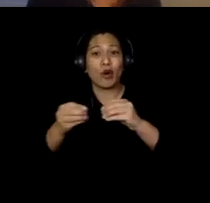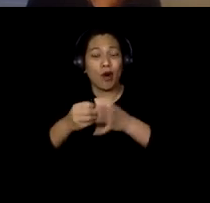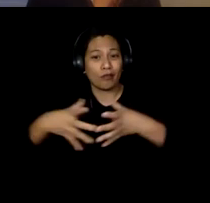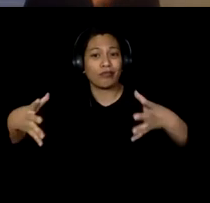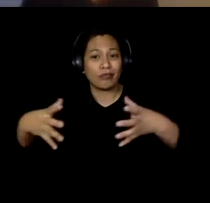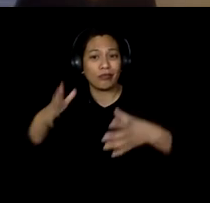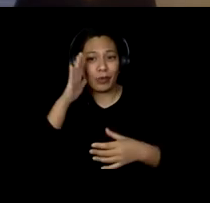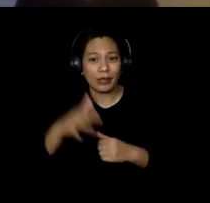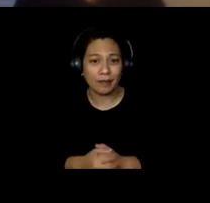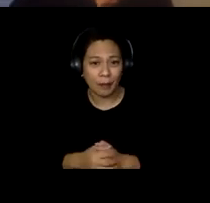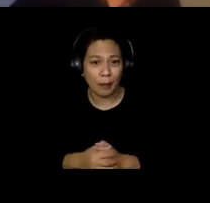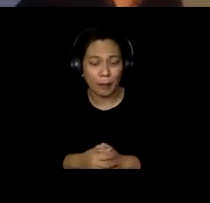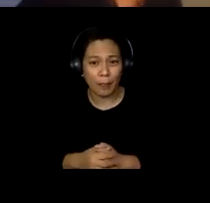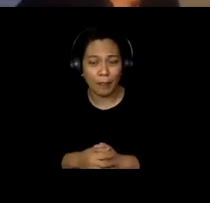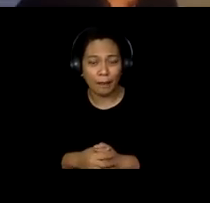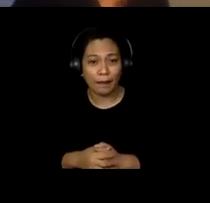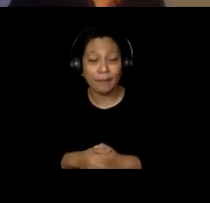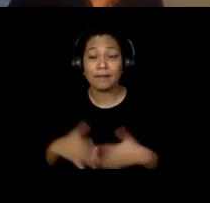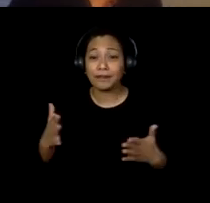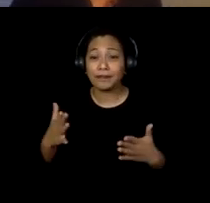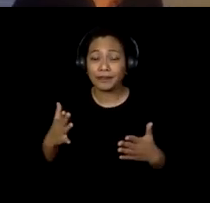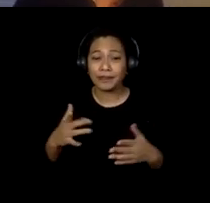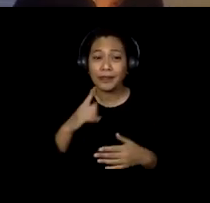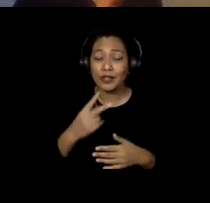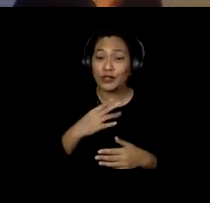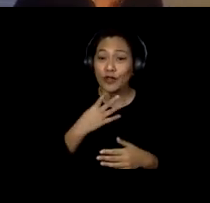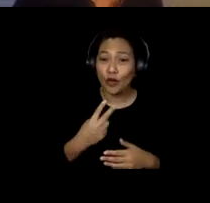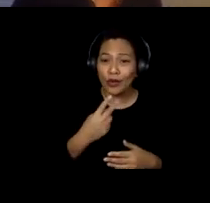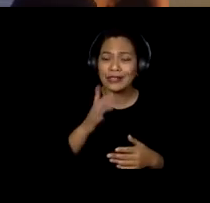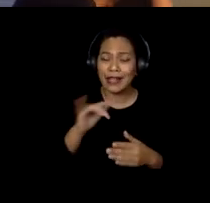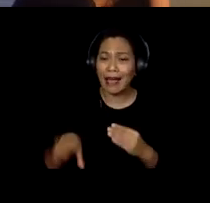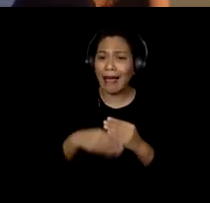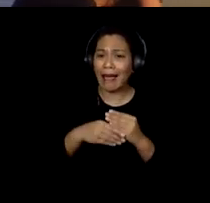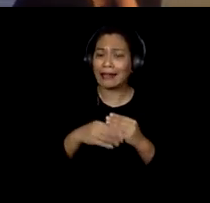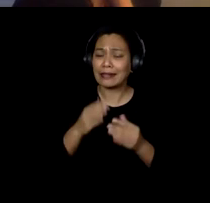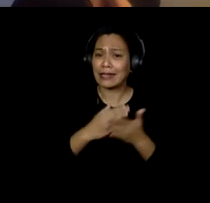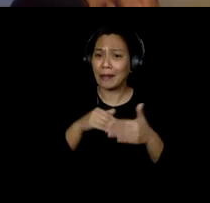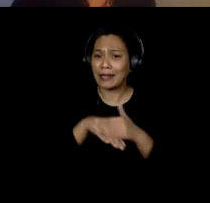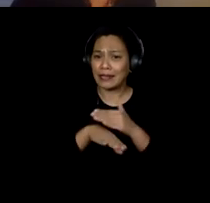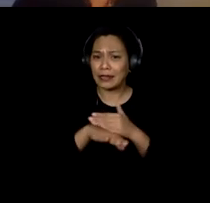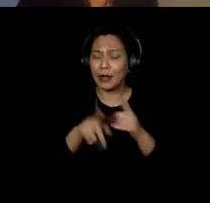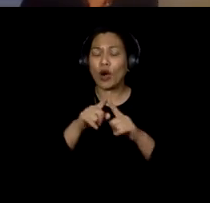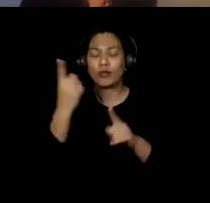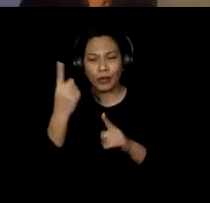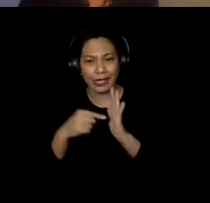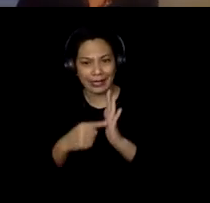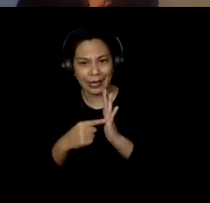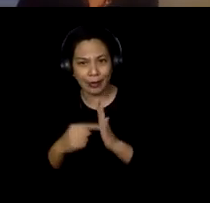Now, while we've mentioned that voice does add a level of accessibility, I'll give you one great